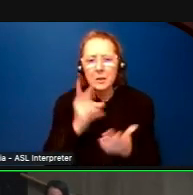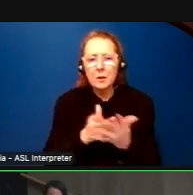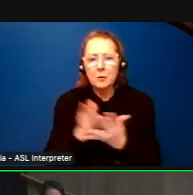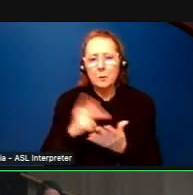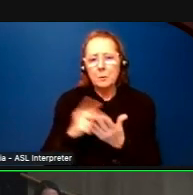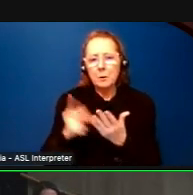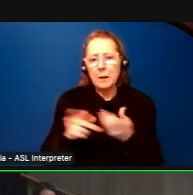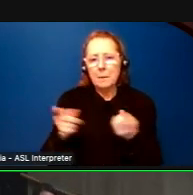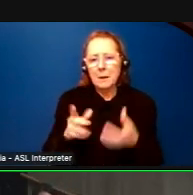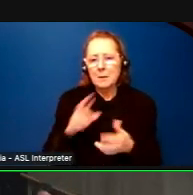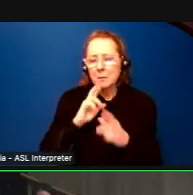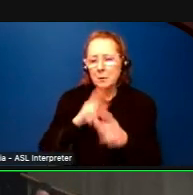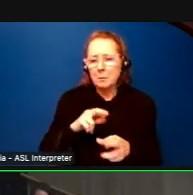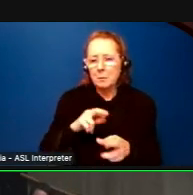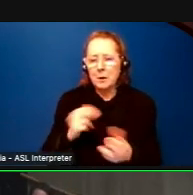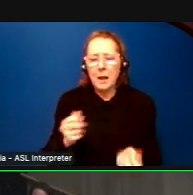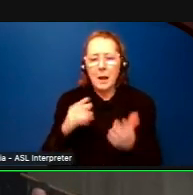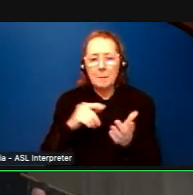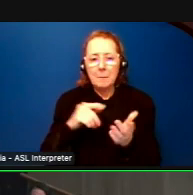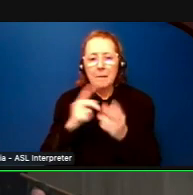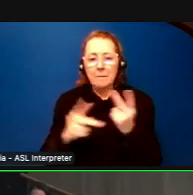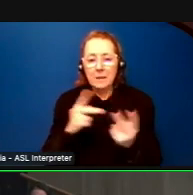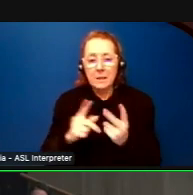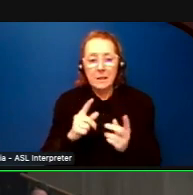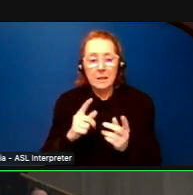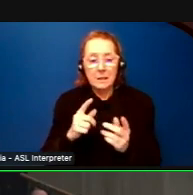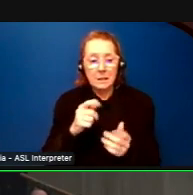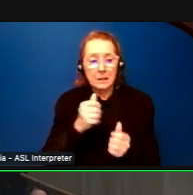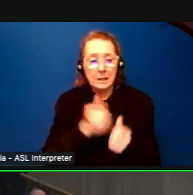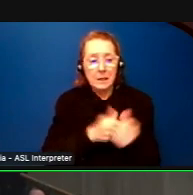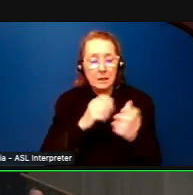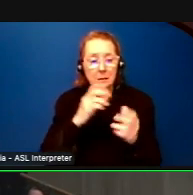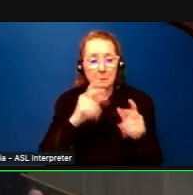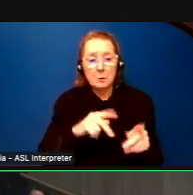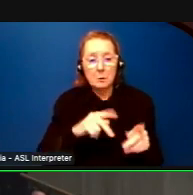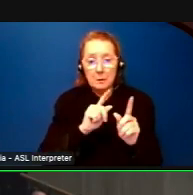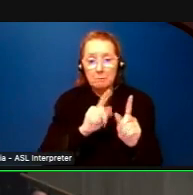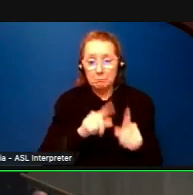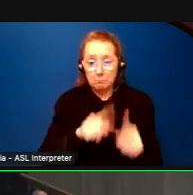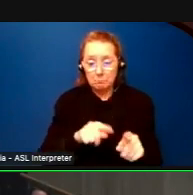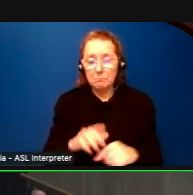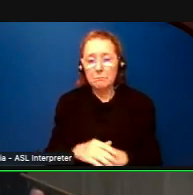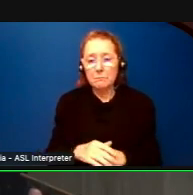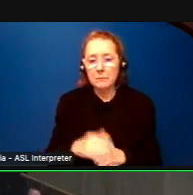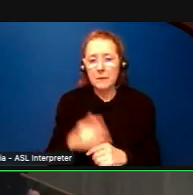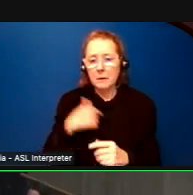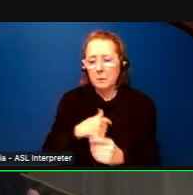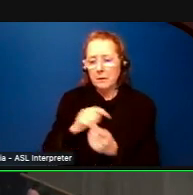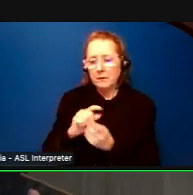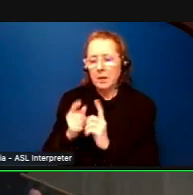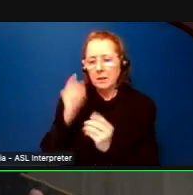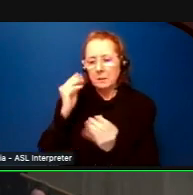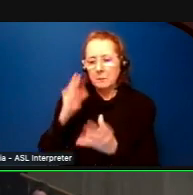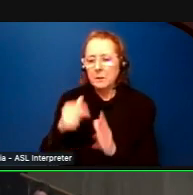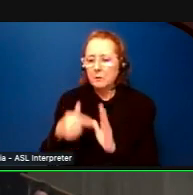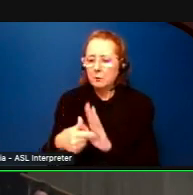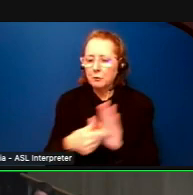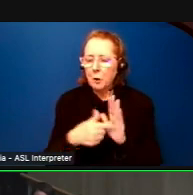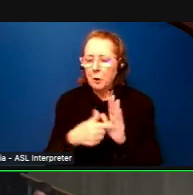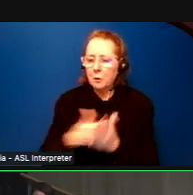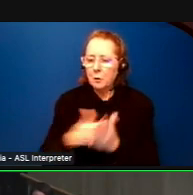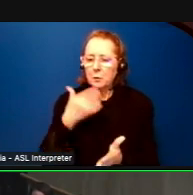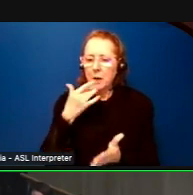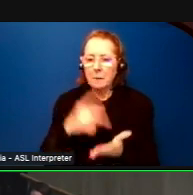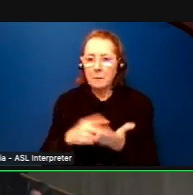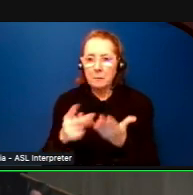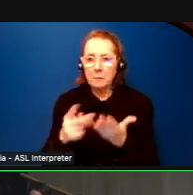report how many different visits they make. And we've updated the information to reflect the new type of program. And we hope to